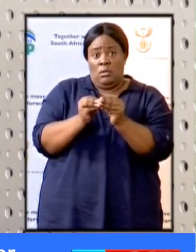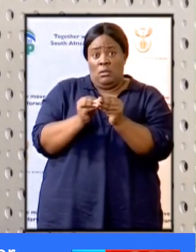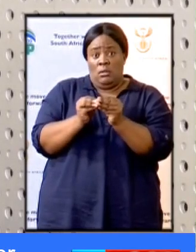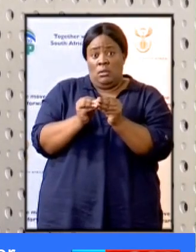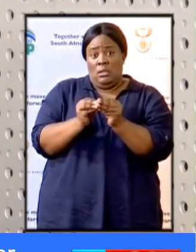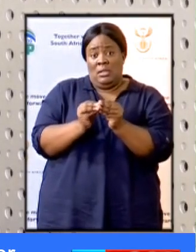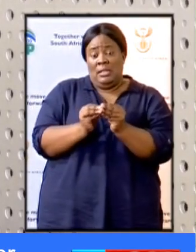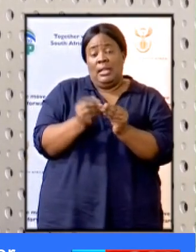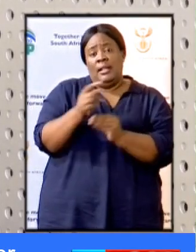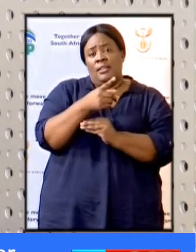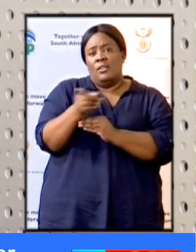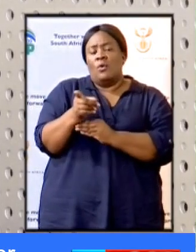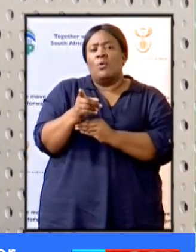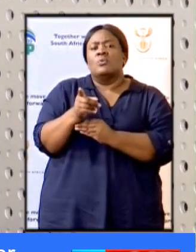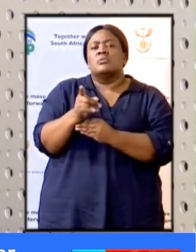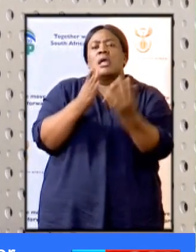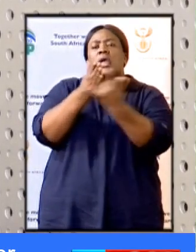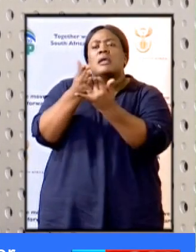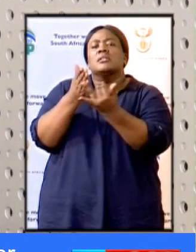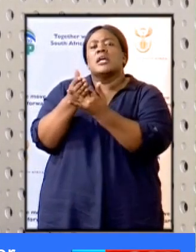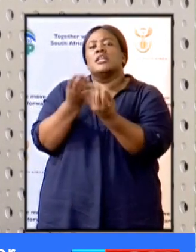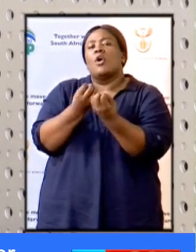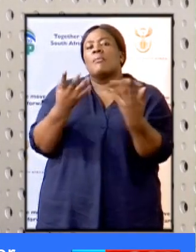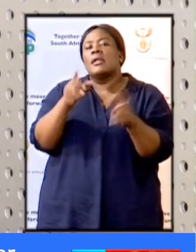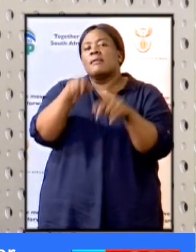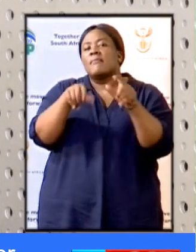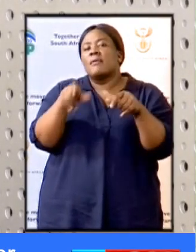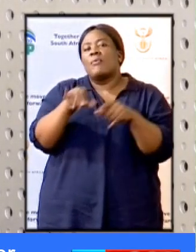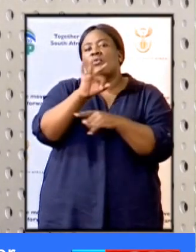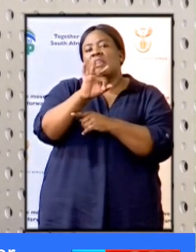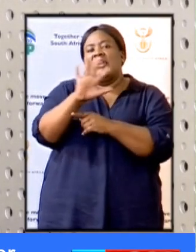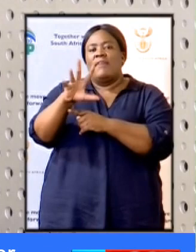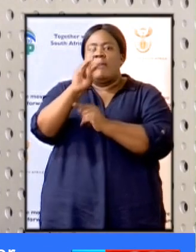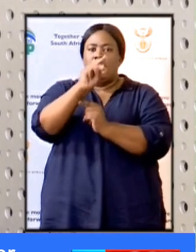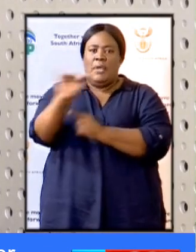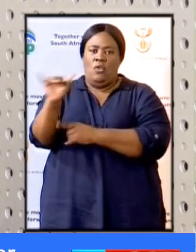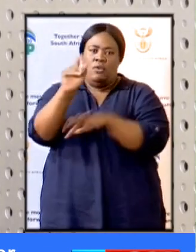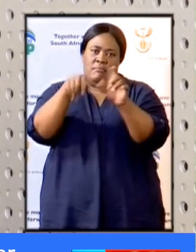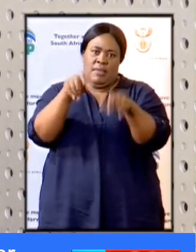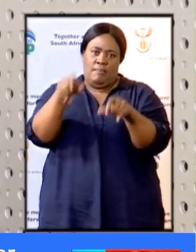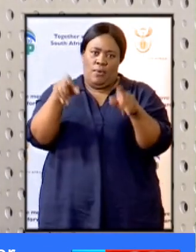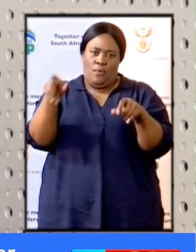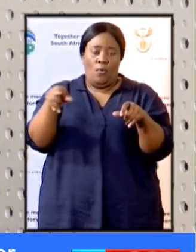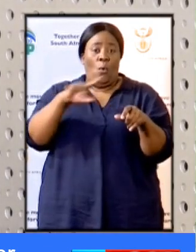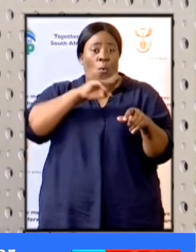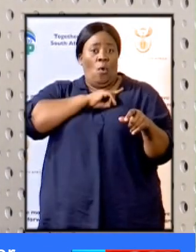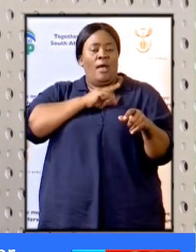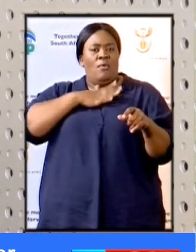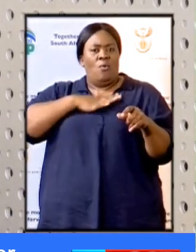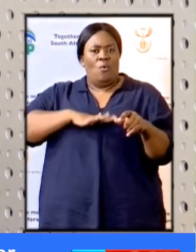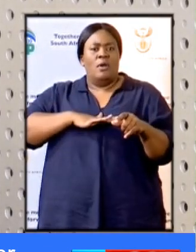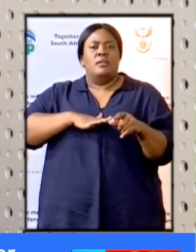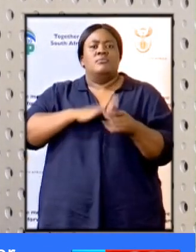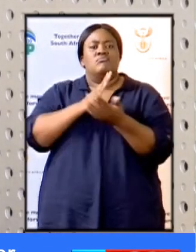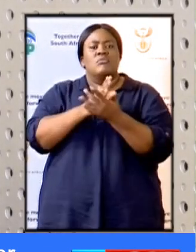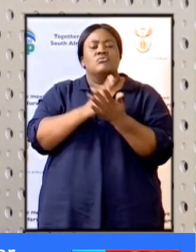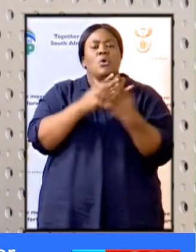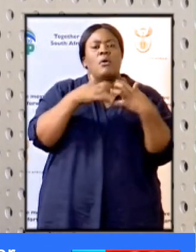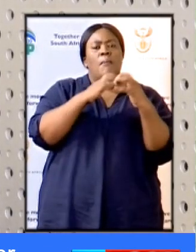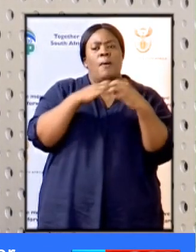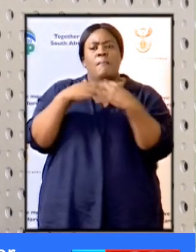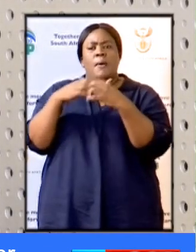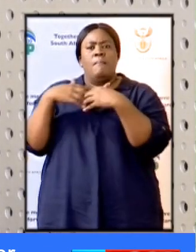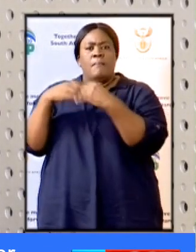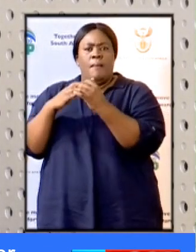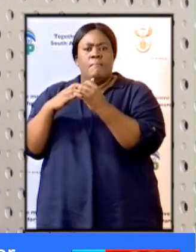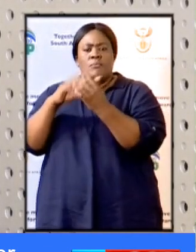those channels reach about 35 million people. And the initiative was ready to put in place an intervention to bring